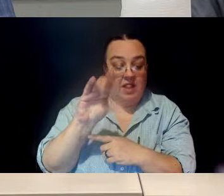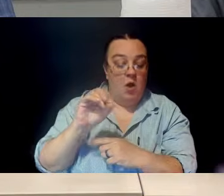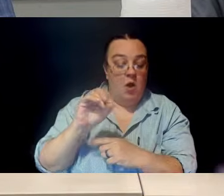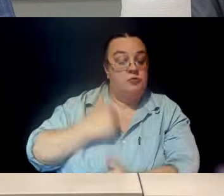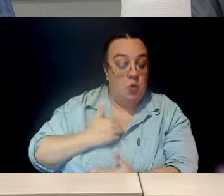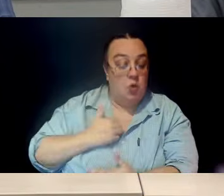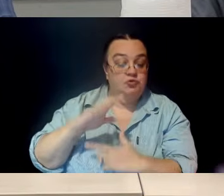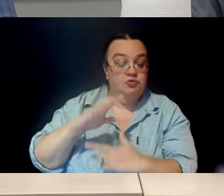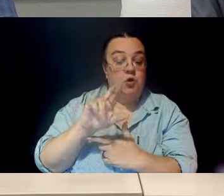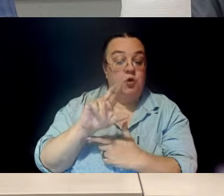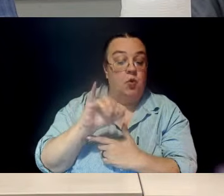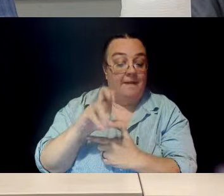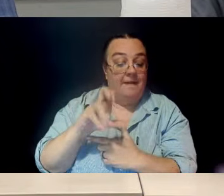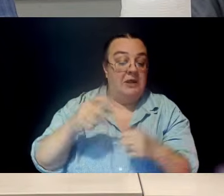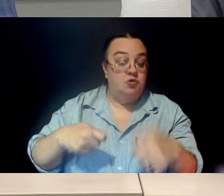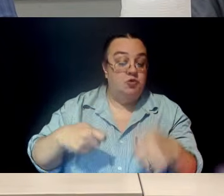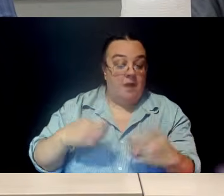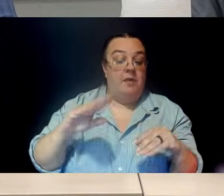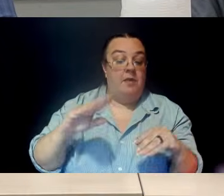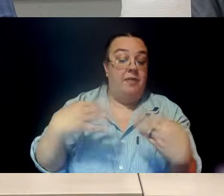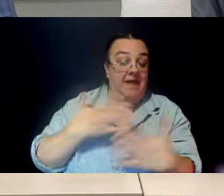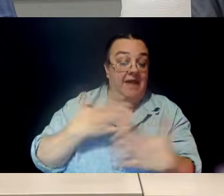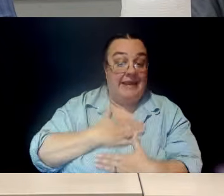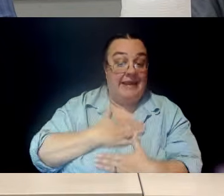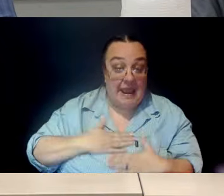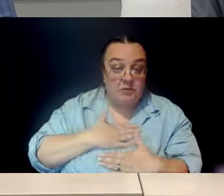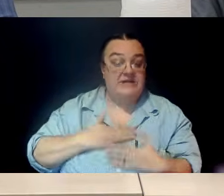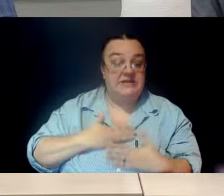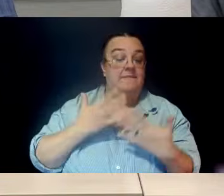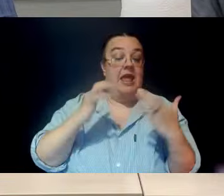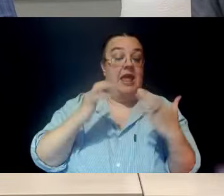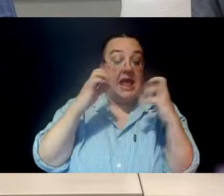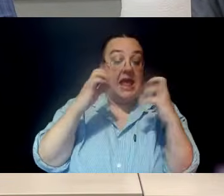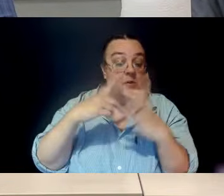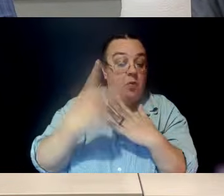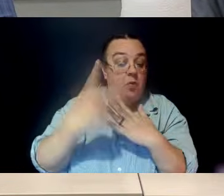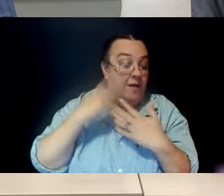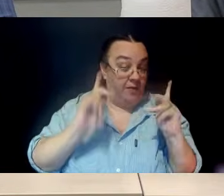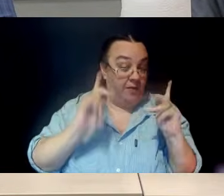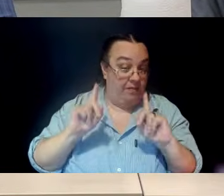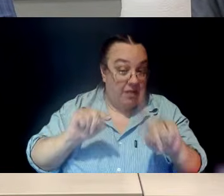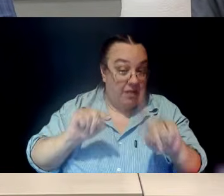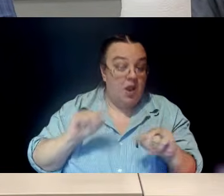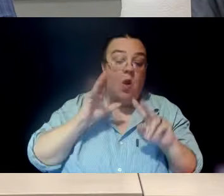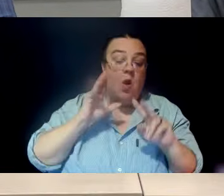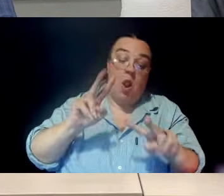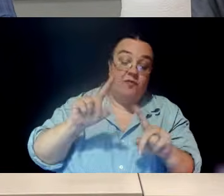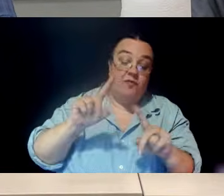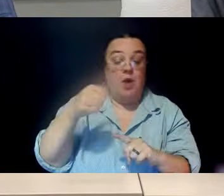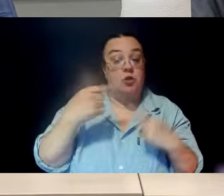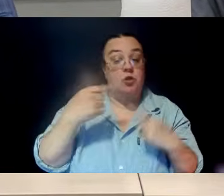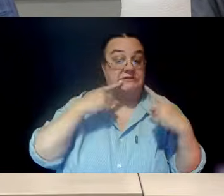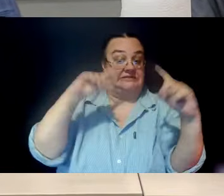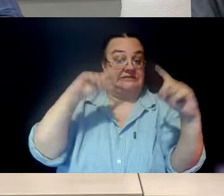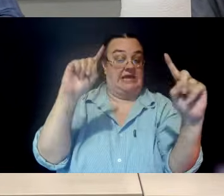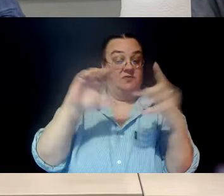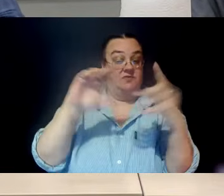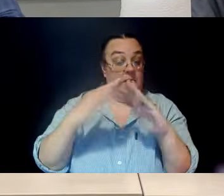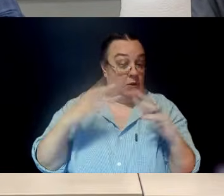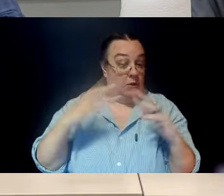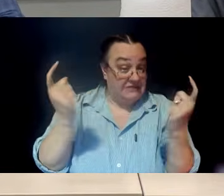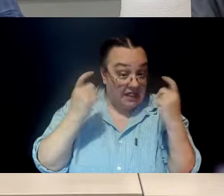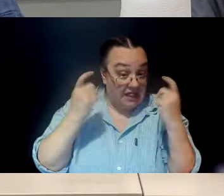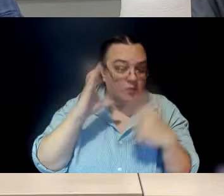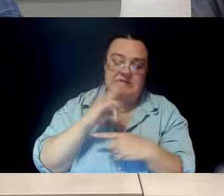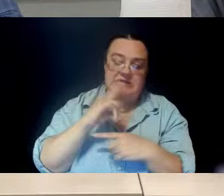another successful community celebration, and I will say that June of 2020,